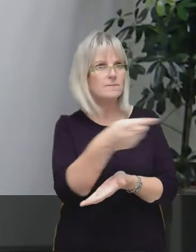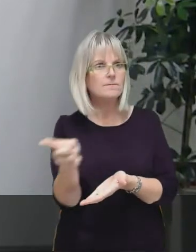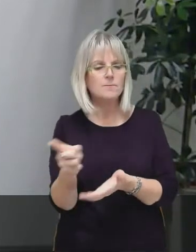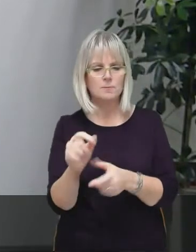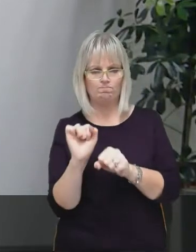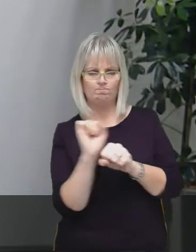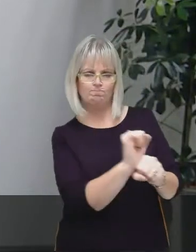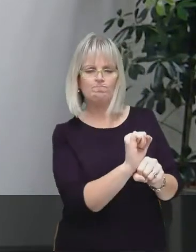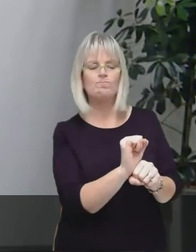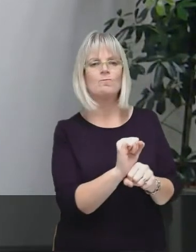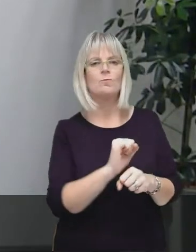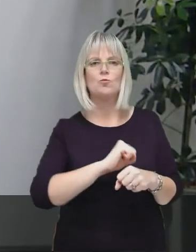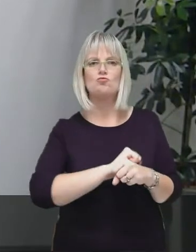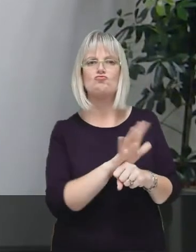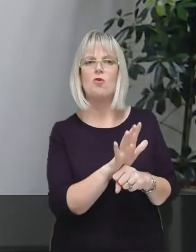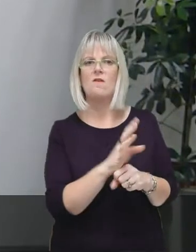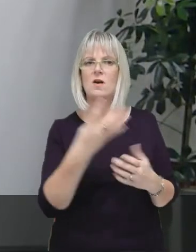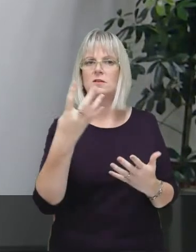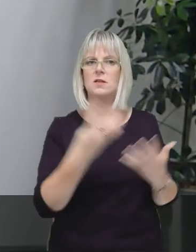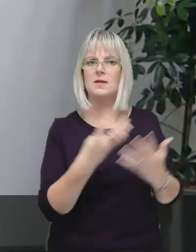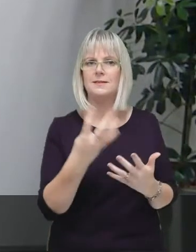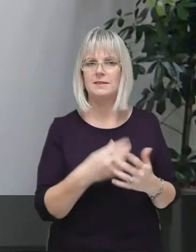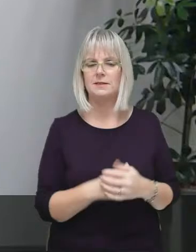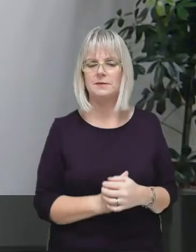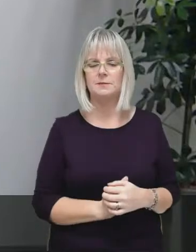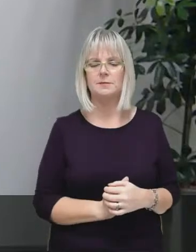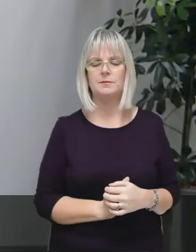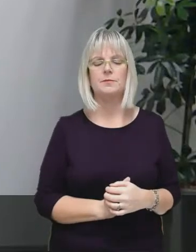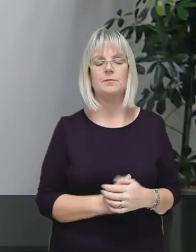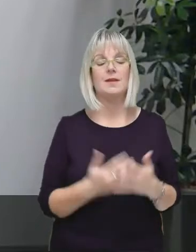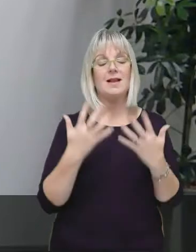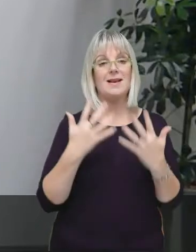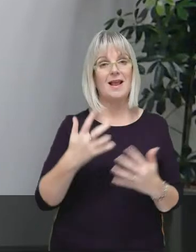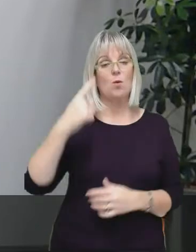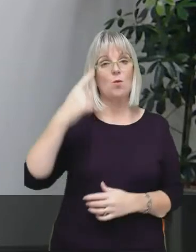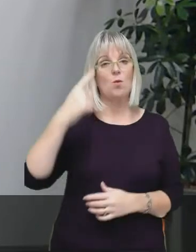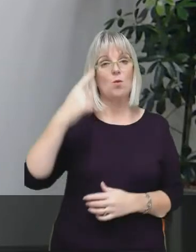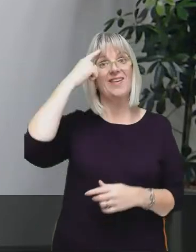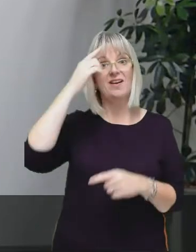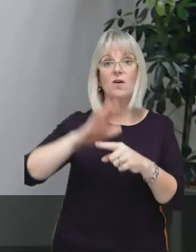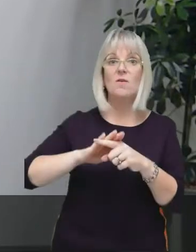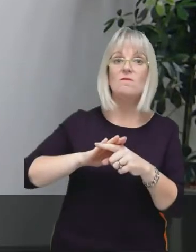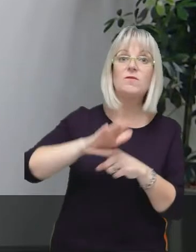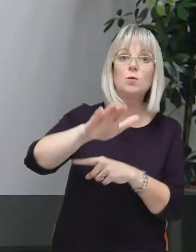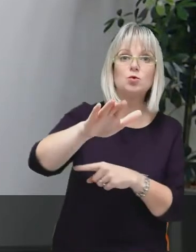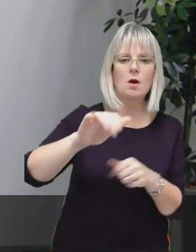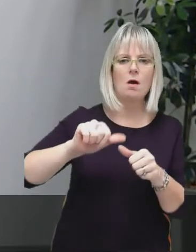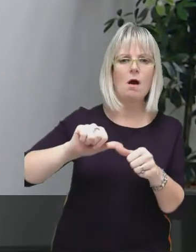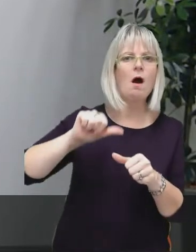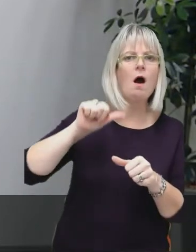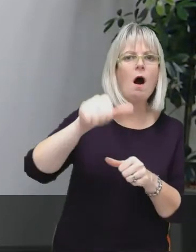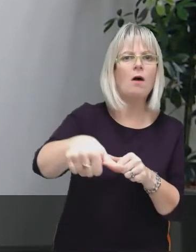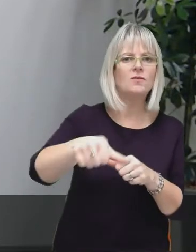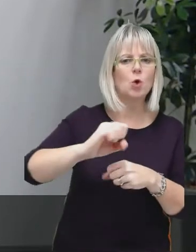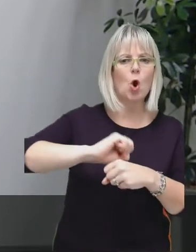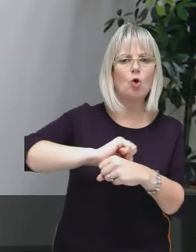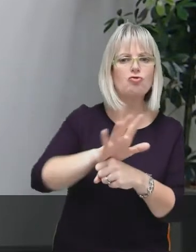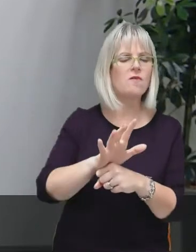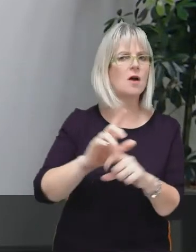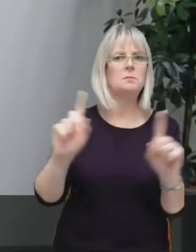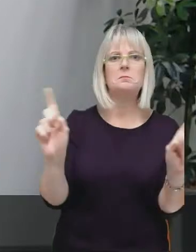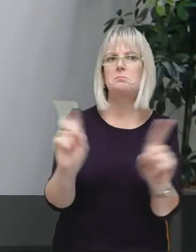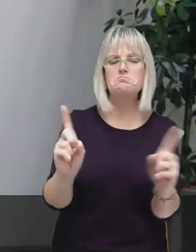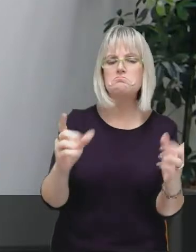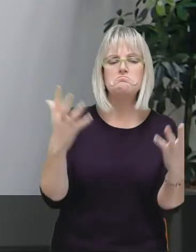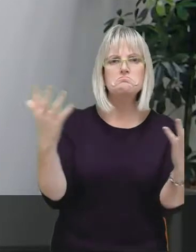now look to the future and a post-COVID world, we're working more and more on how we can support Londoners